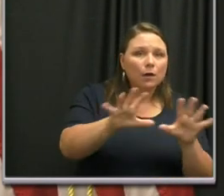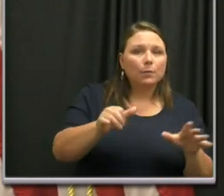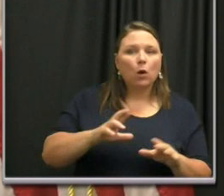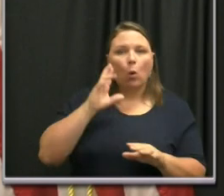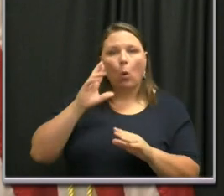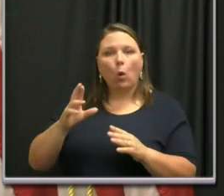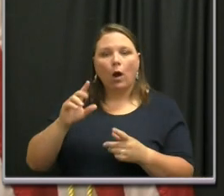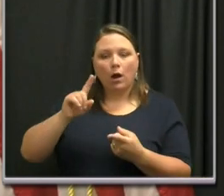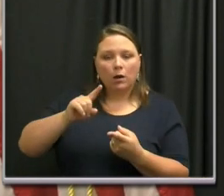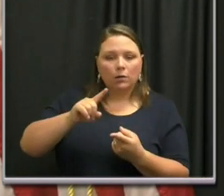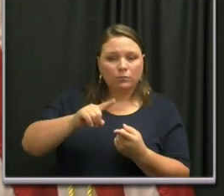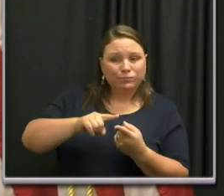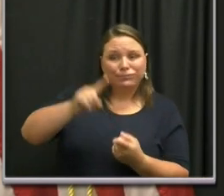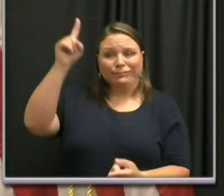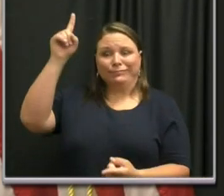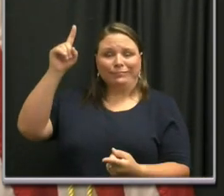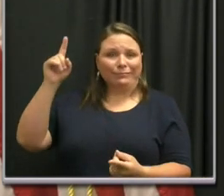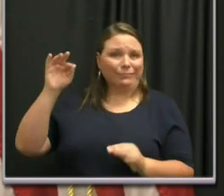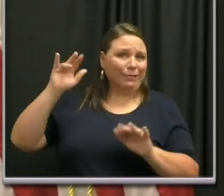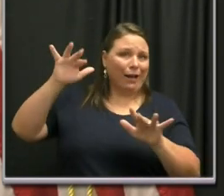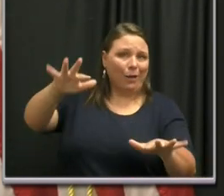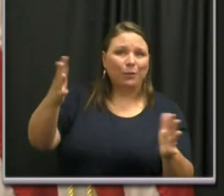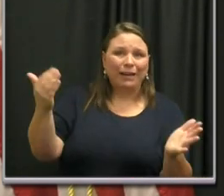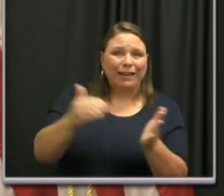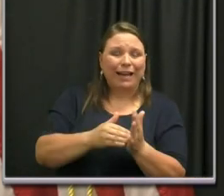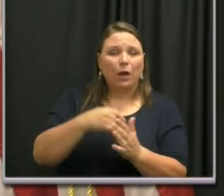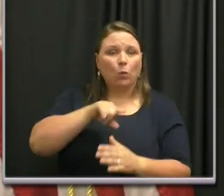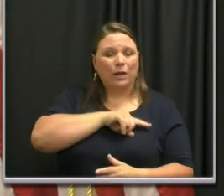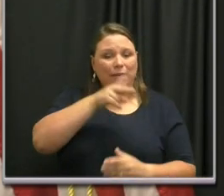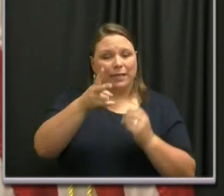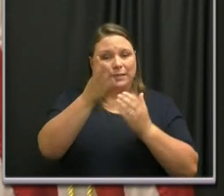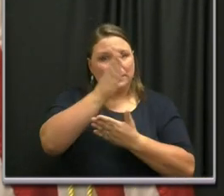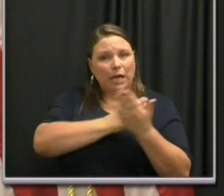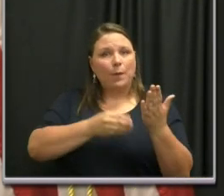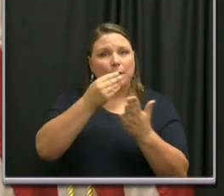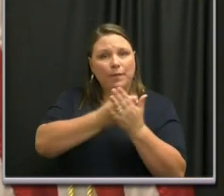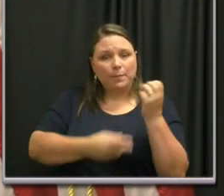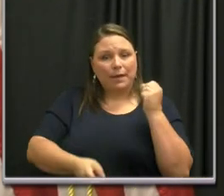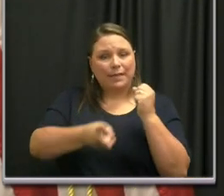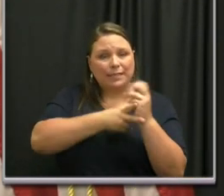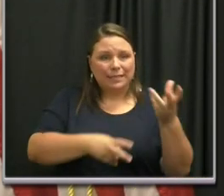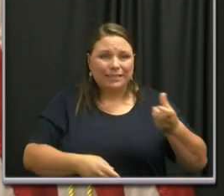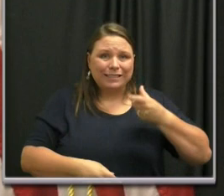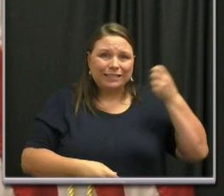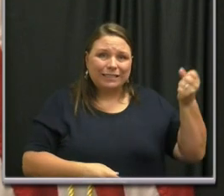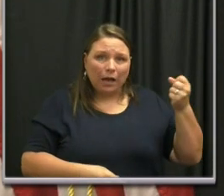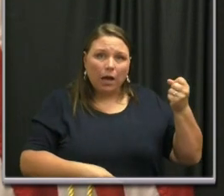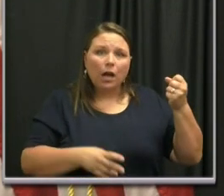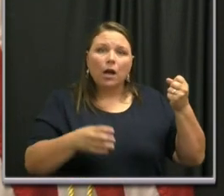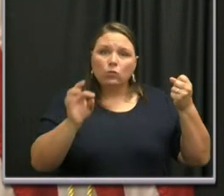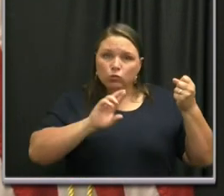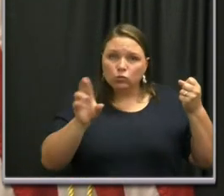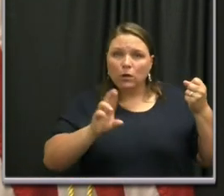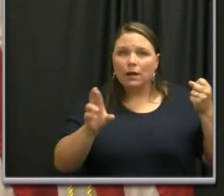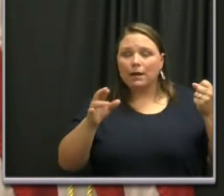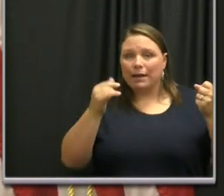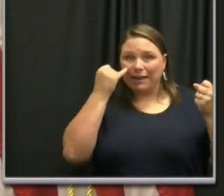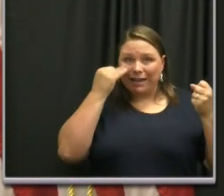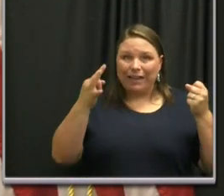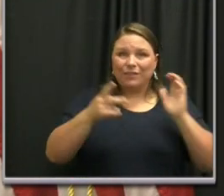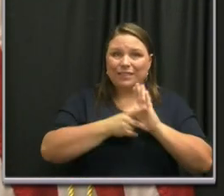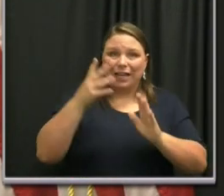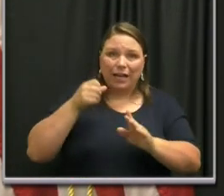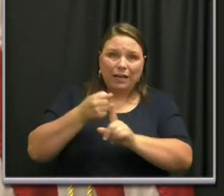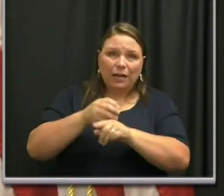to reserve some of those resources in an active preparation in case there's